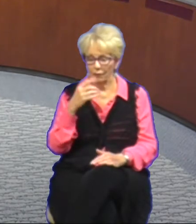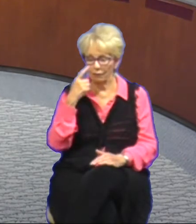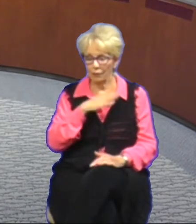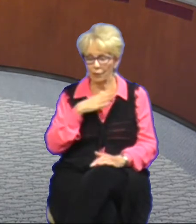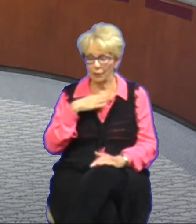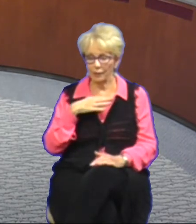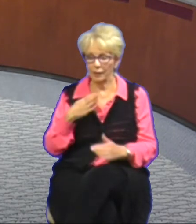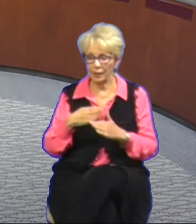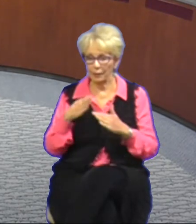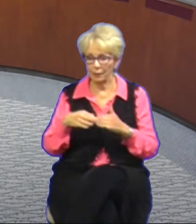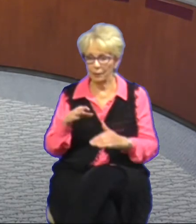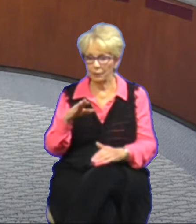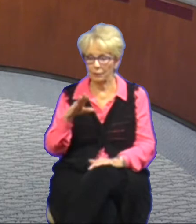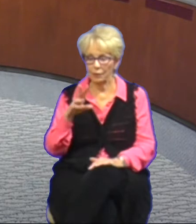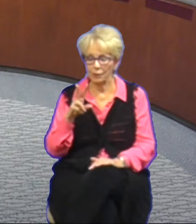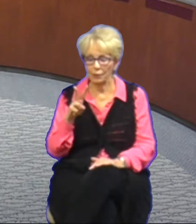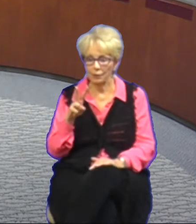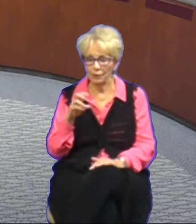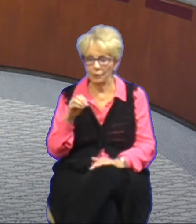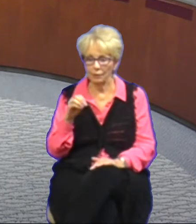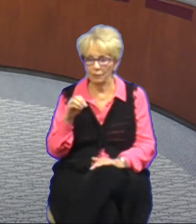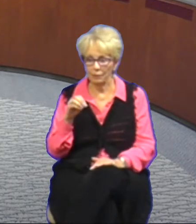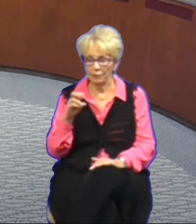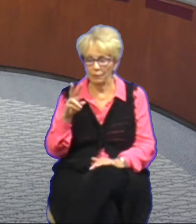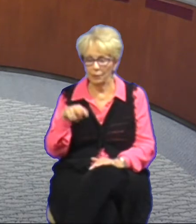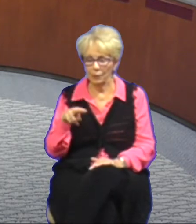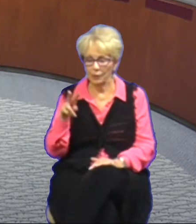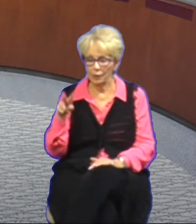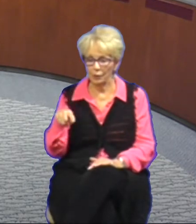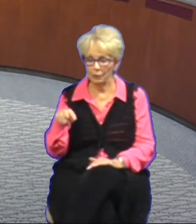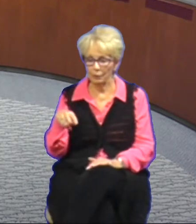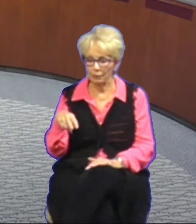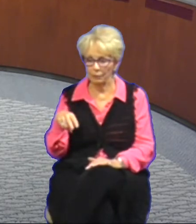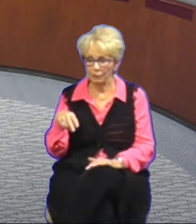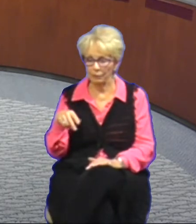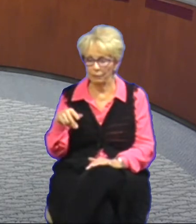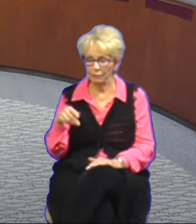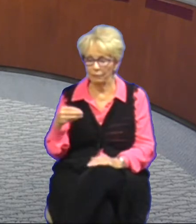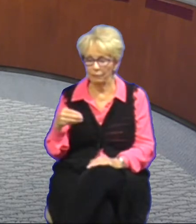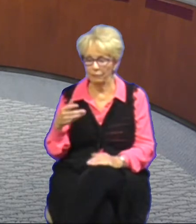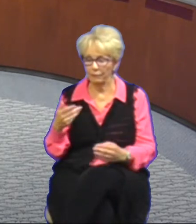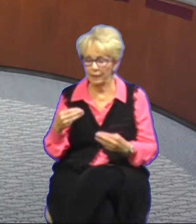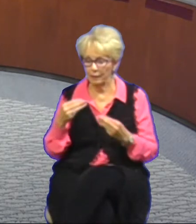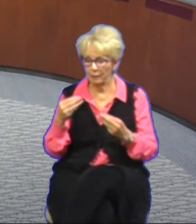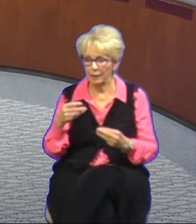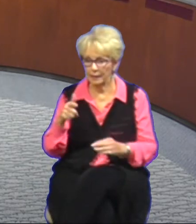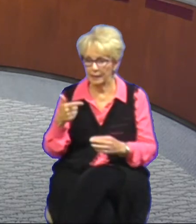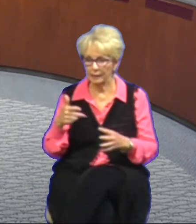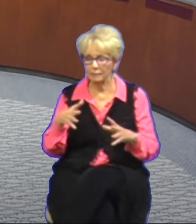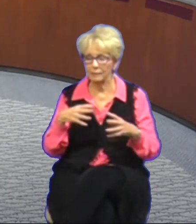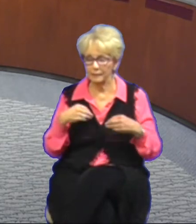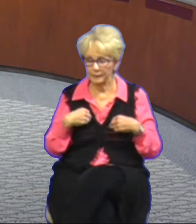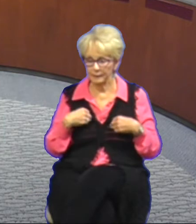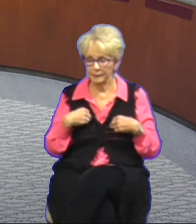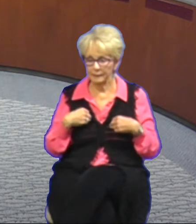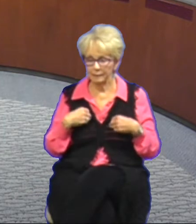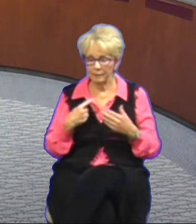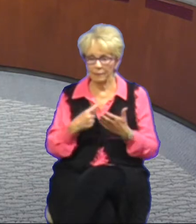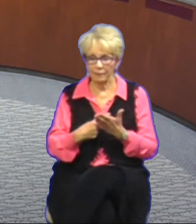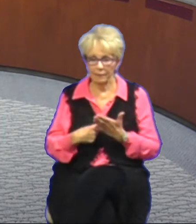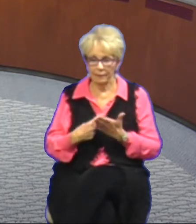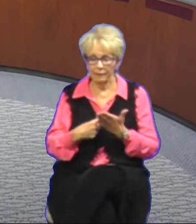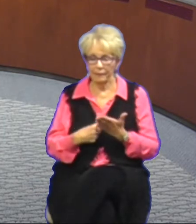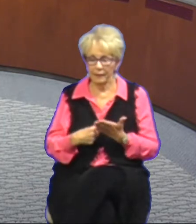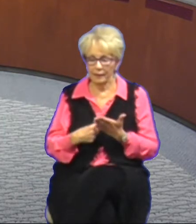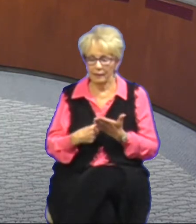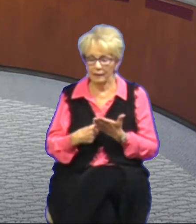term to expire January 1st, 2022. I have a motion to have a second. Second. Any discussion?